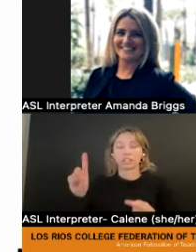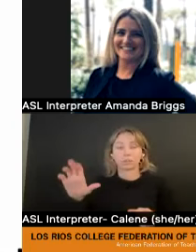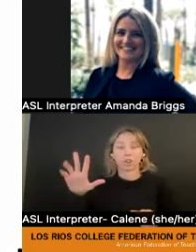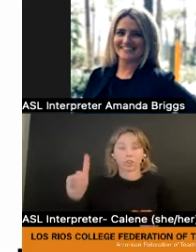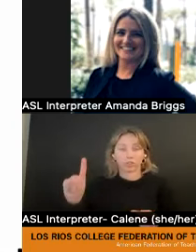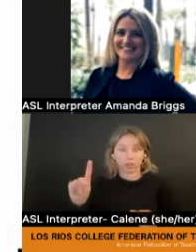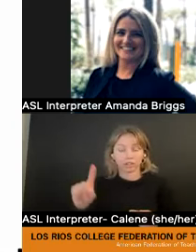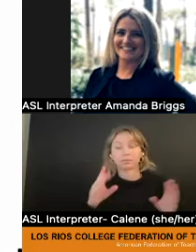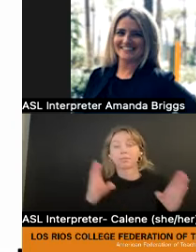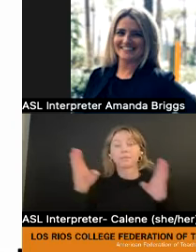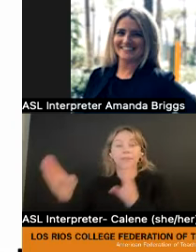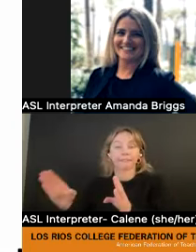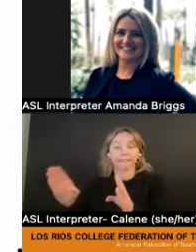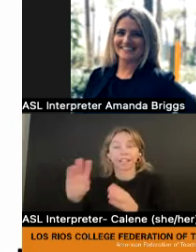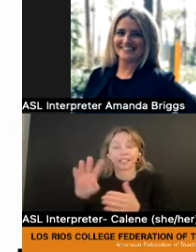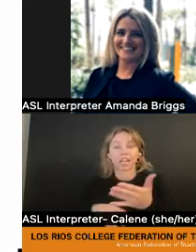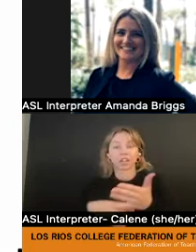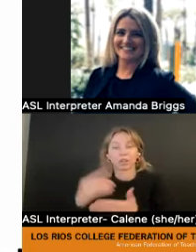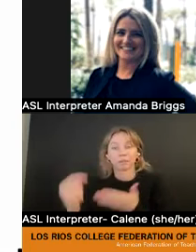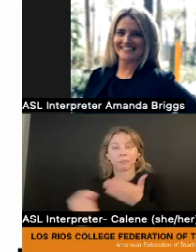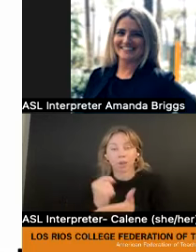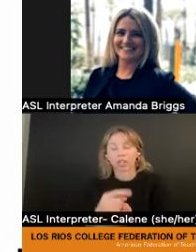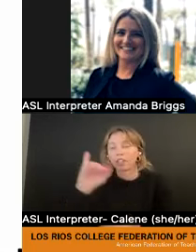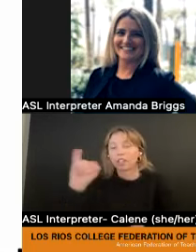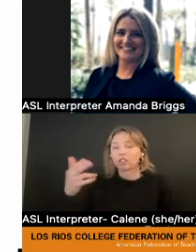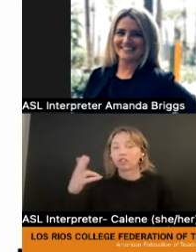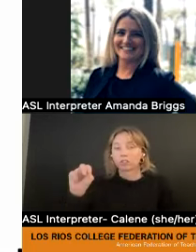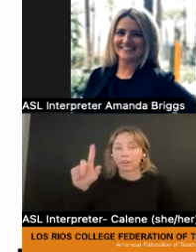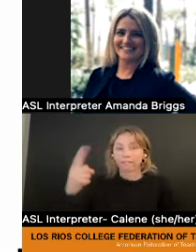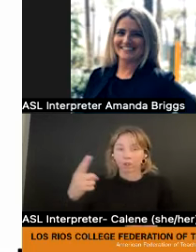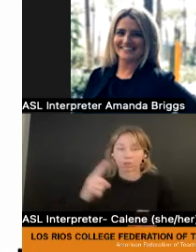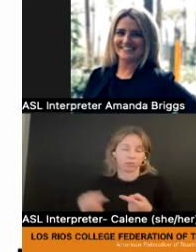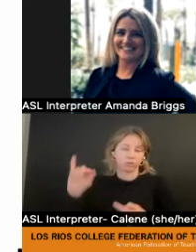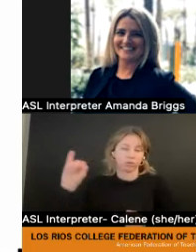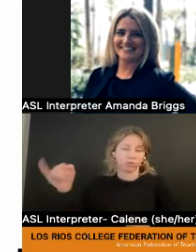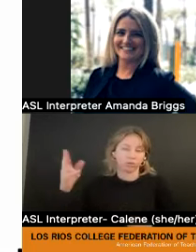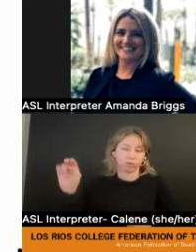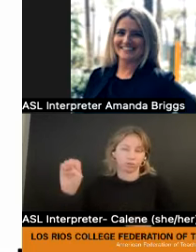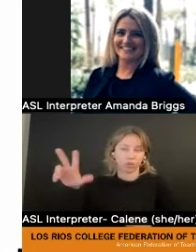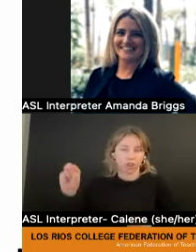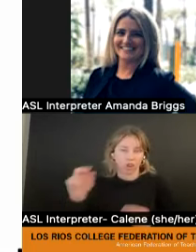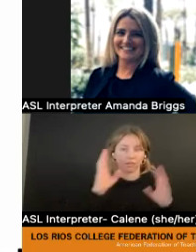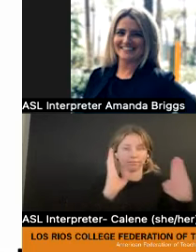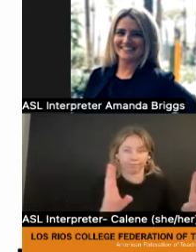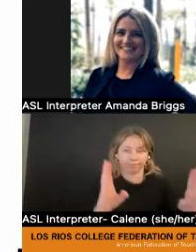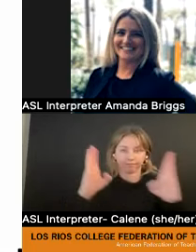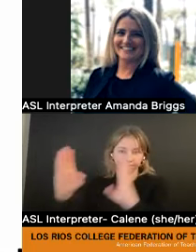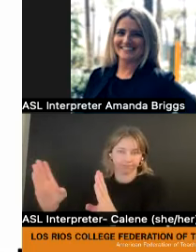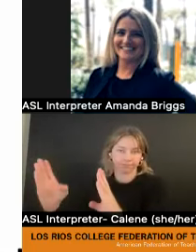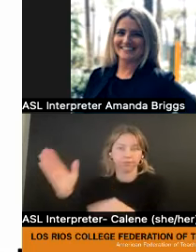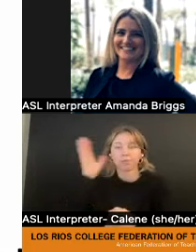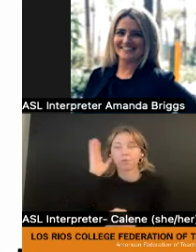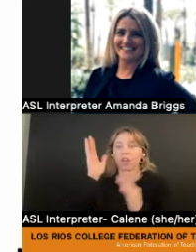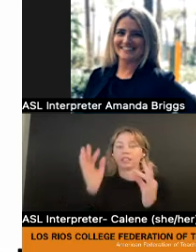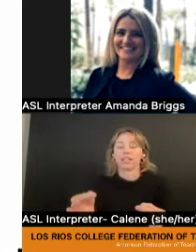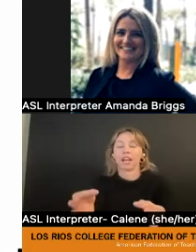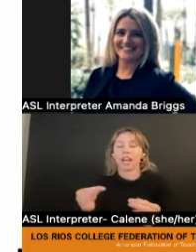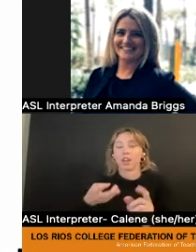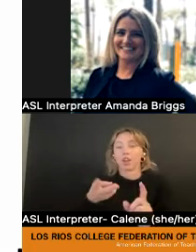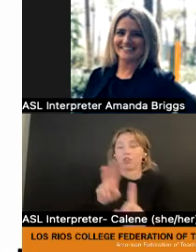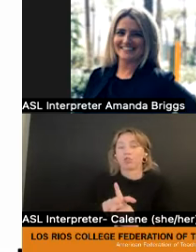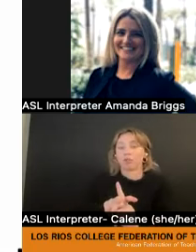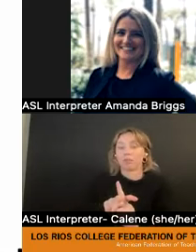then scheduling period two is January 1st to June 30th. And they will be deciding remote assignment twice a